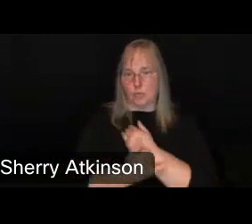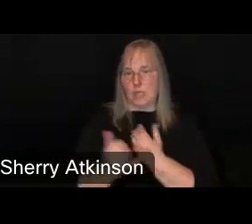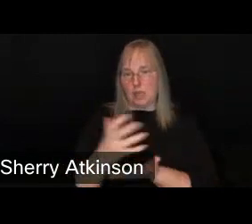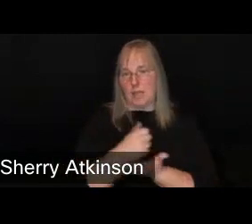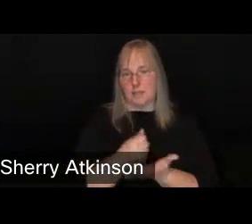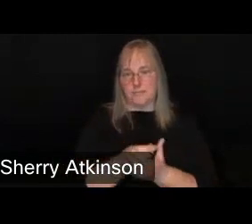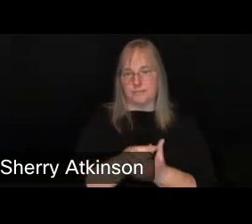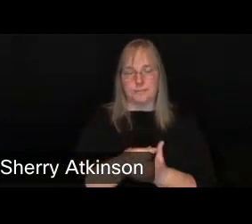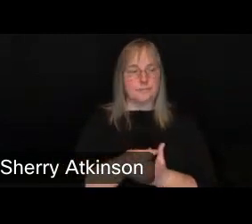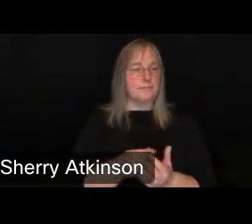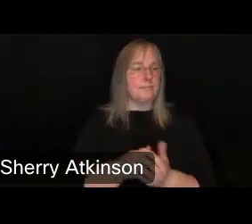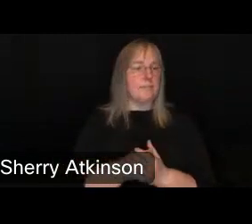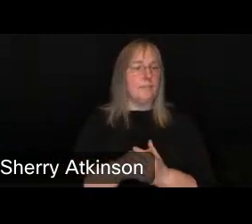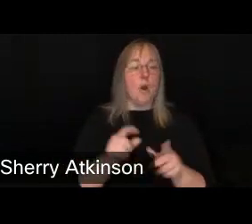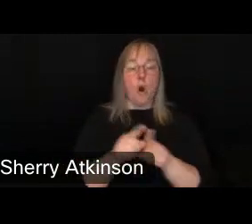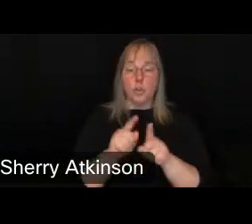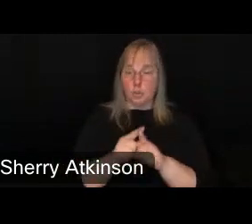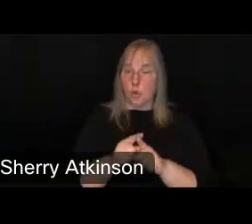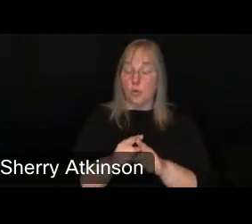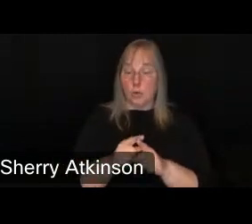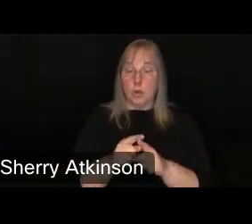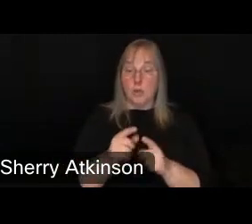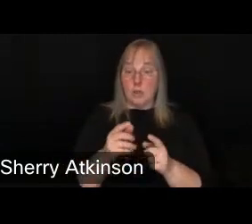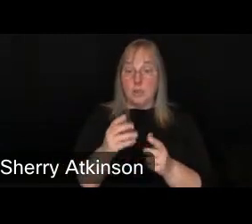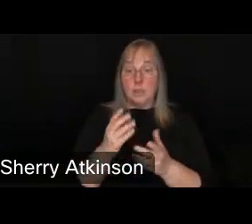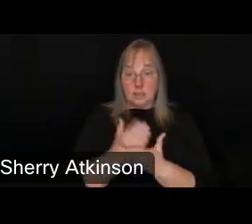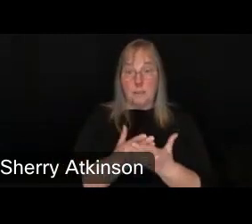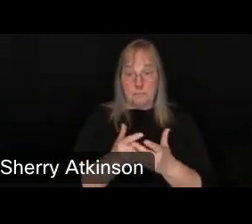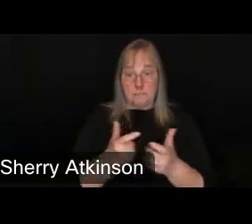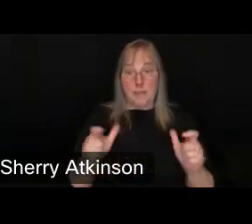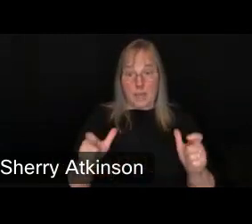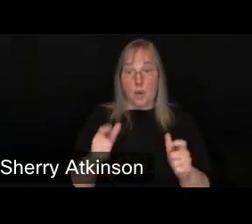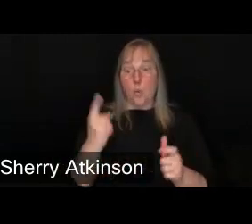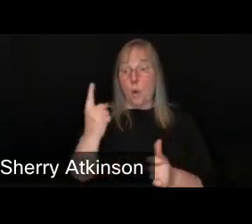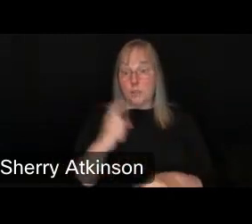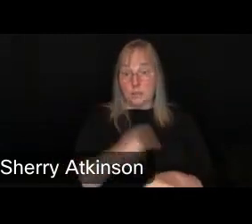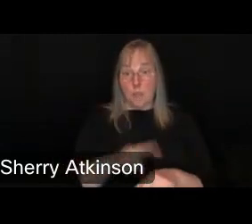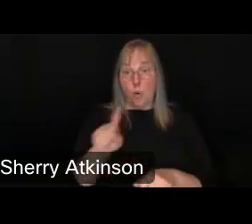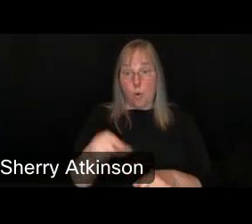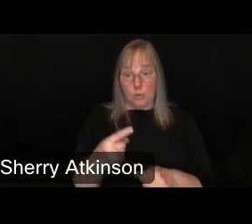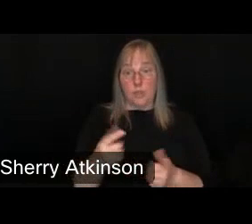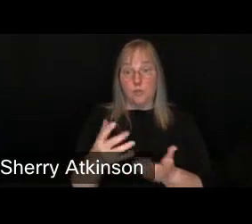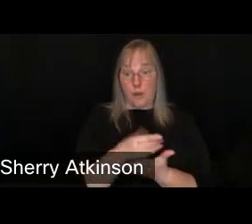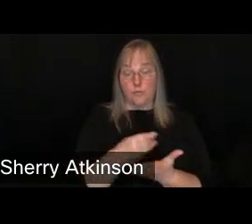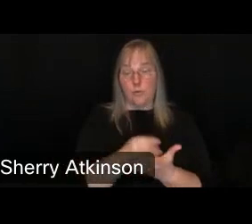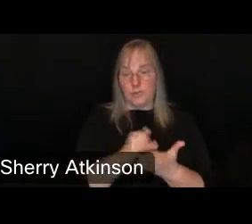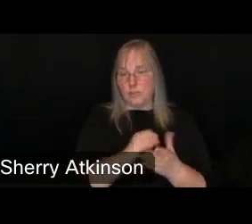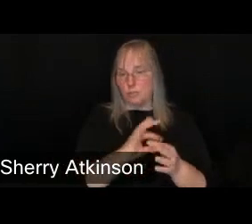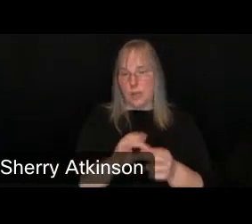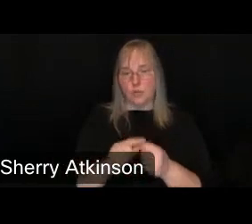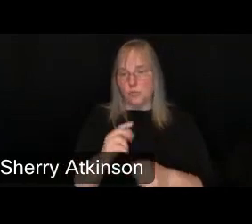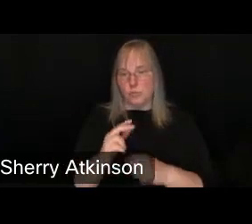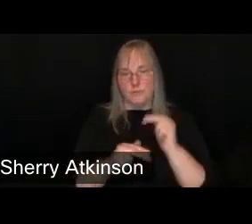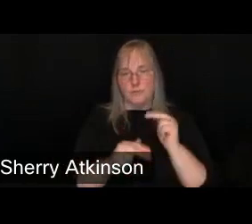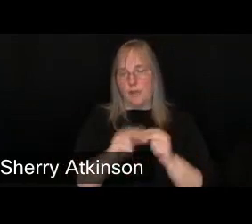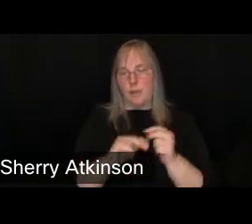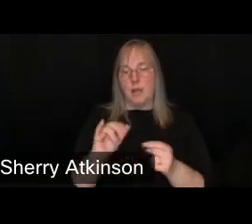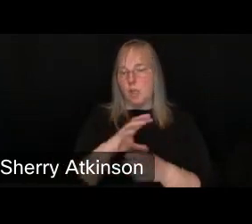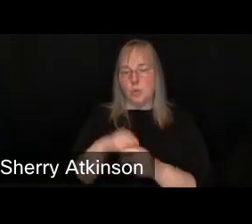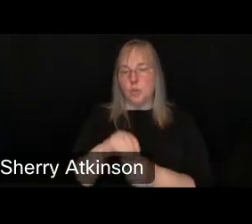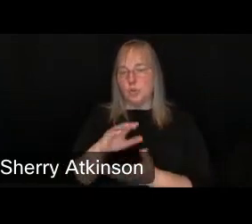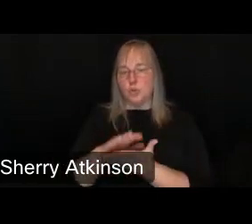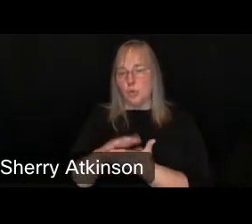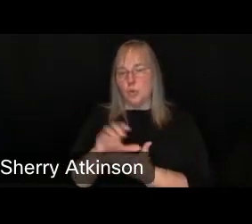some sizable one-time revenues that's directly related to development. That's including school surcharge, road excise tax,